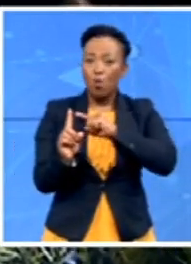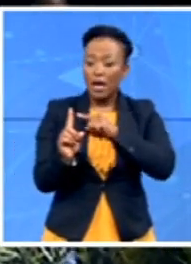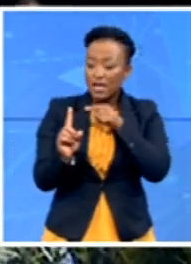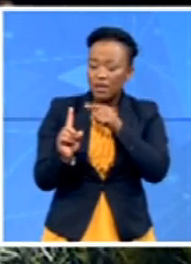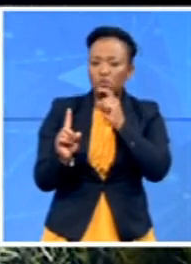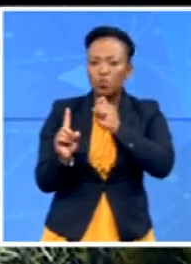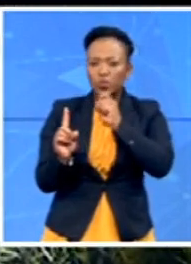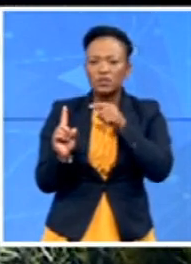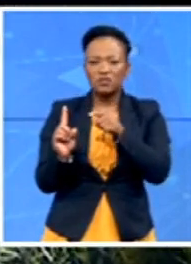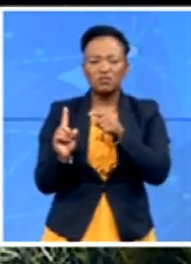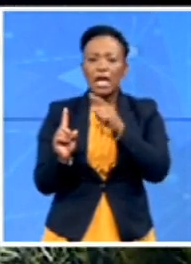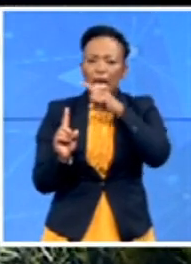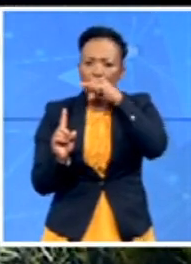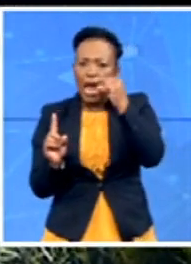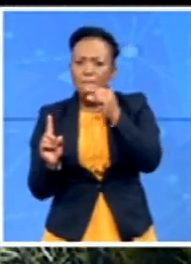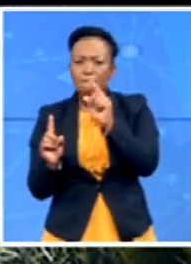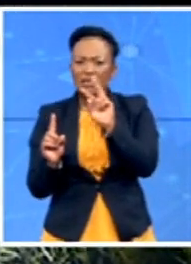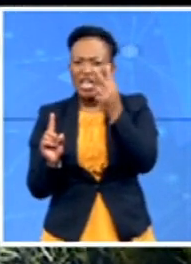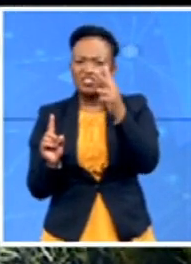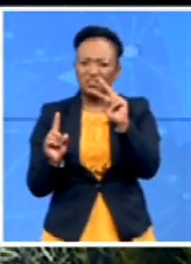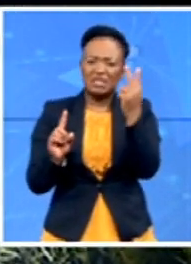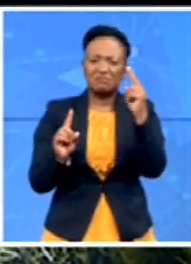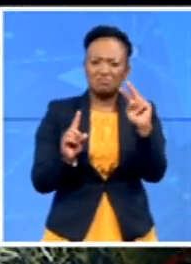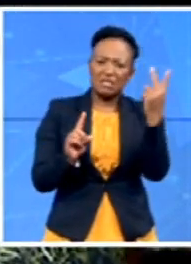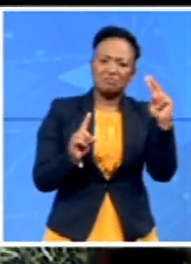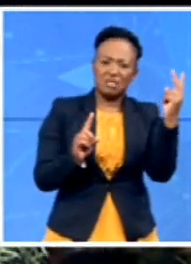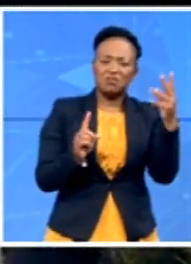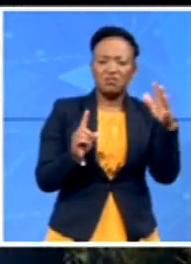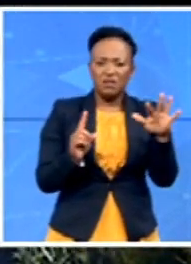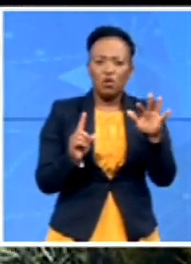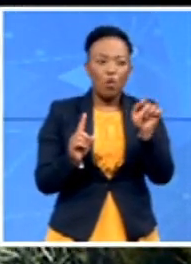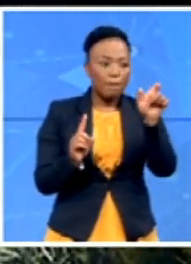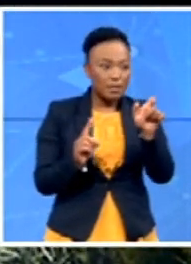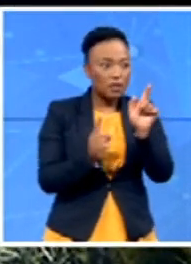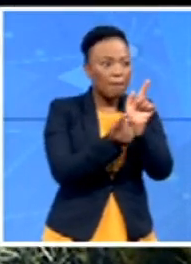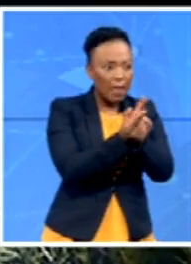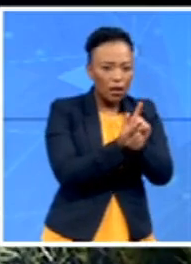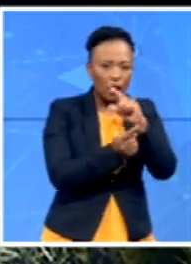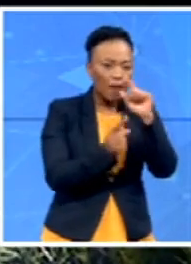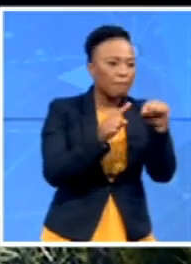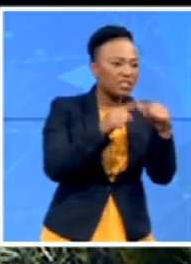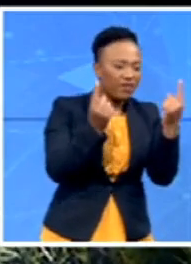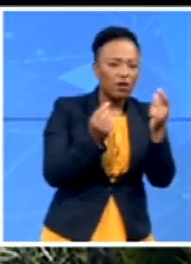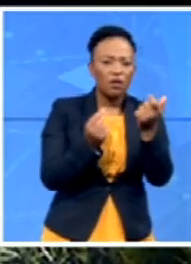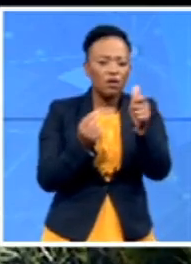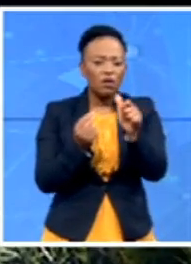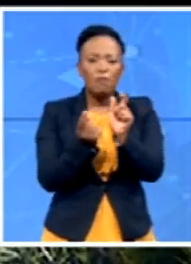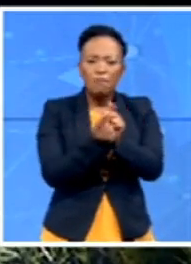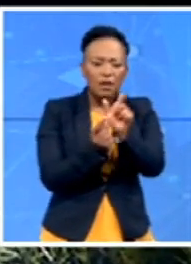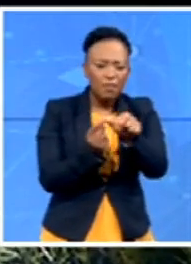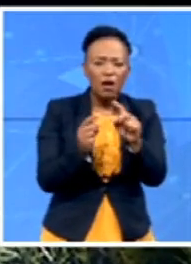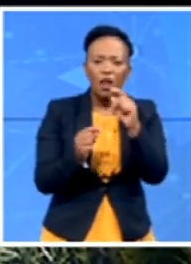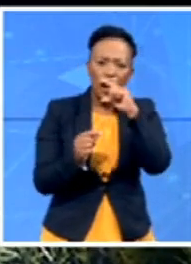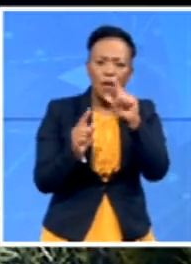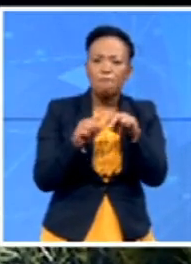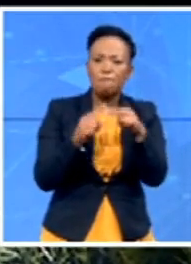names to his victims from 2008. And then last Sunday, it was then that they make